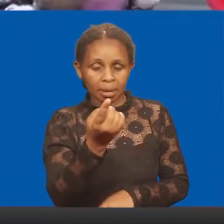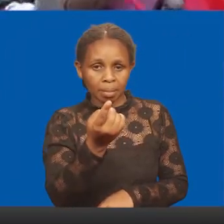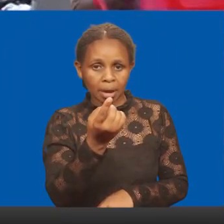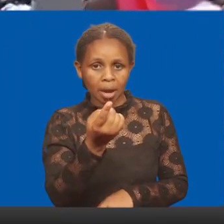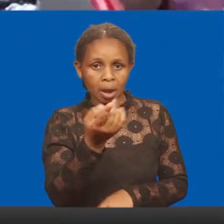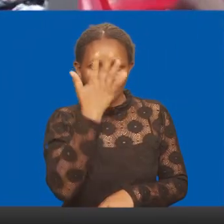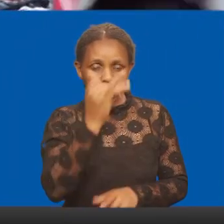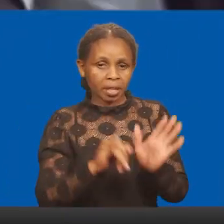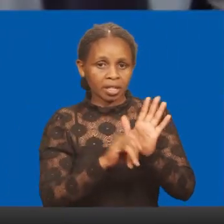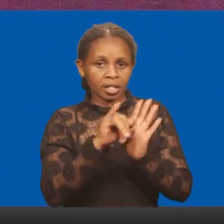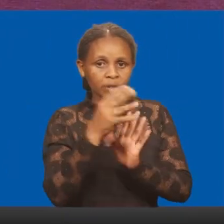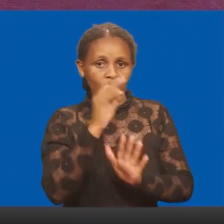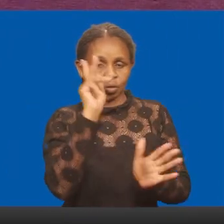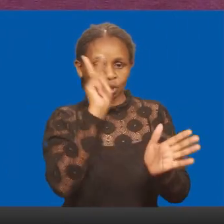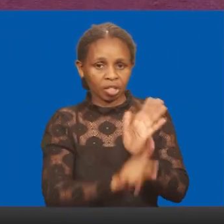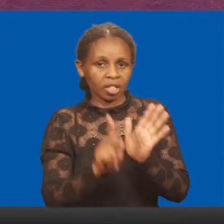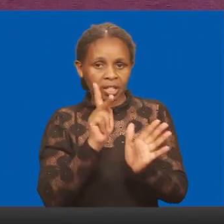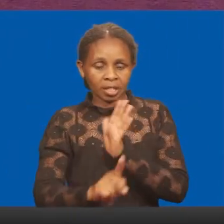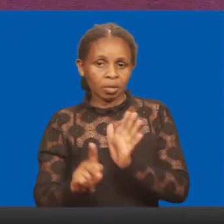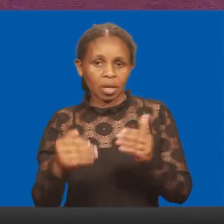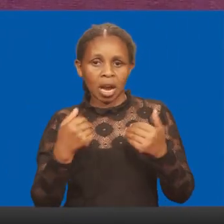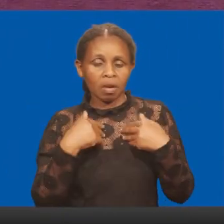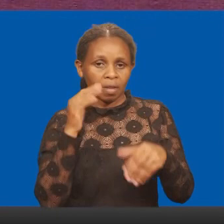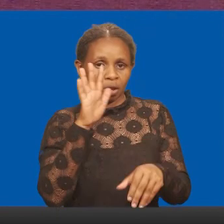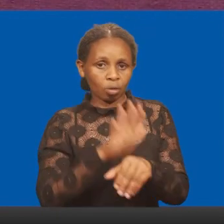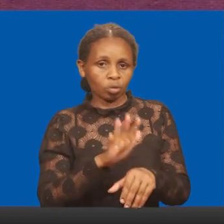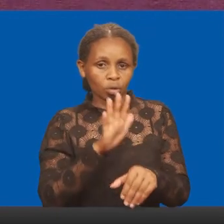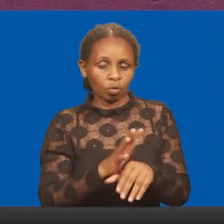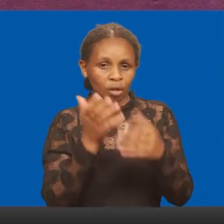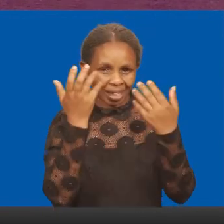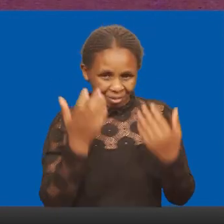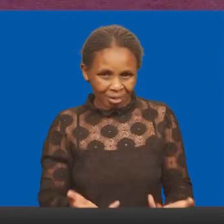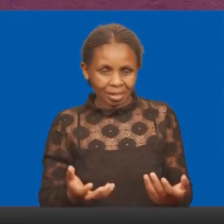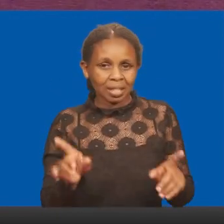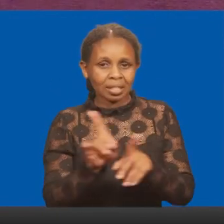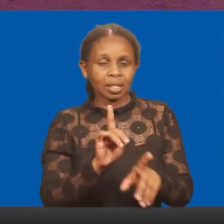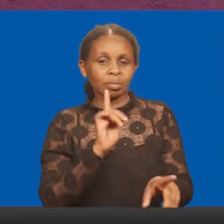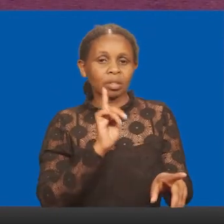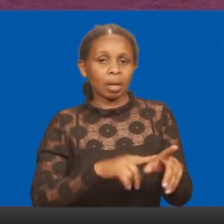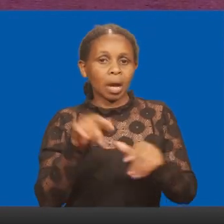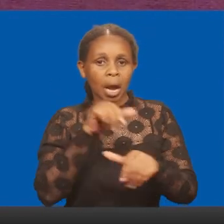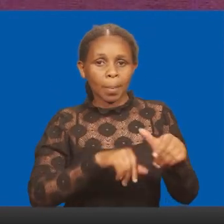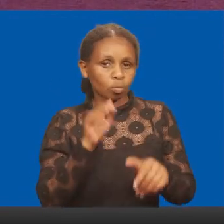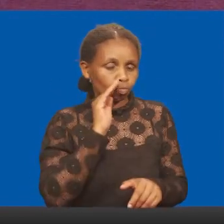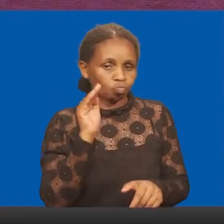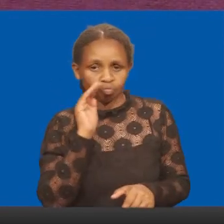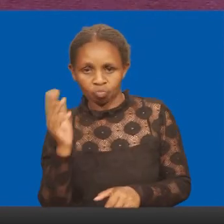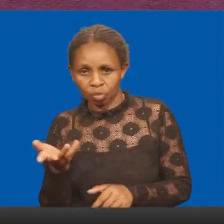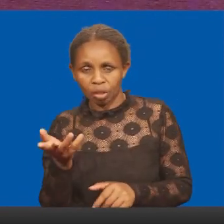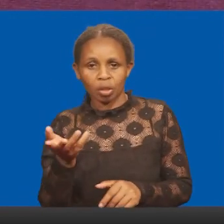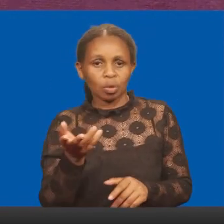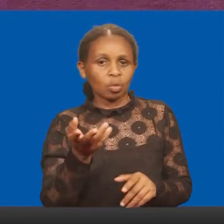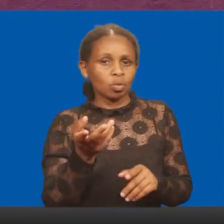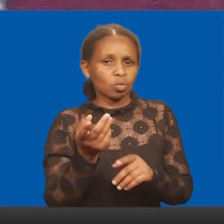la mauaji ya kiolela nchini. I would say that there's been a lot of heaviness and there's been a lot of talk about murder in the air because we